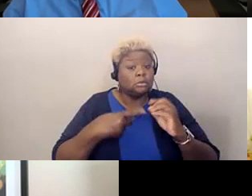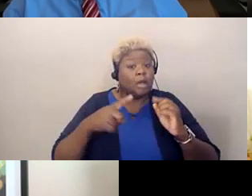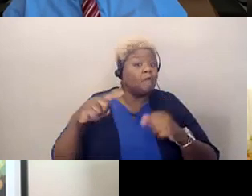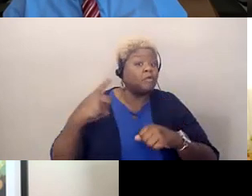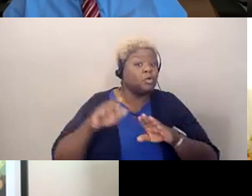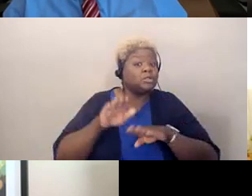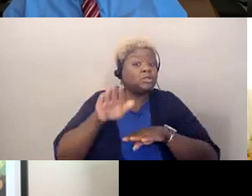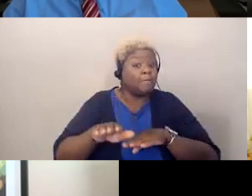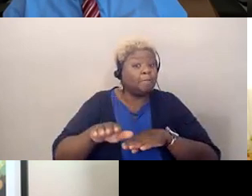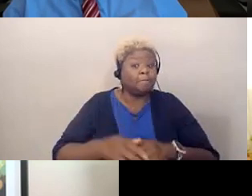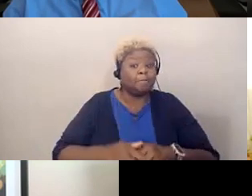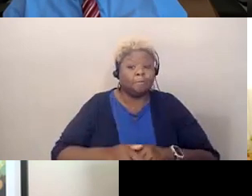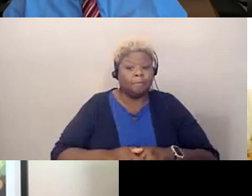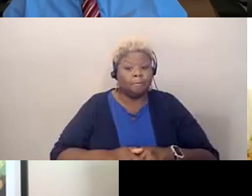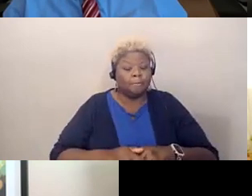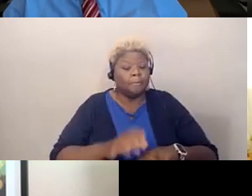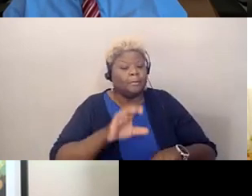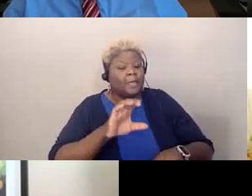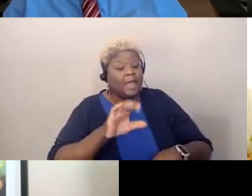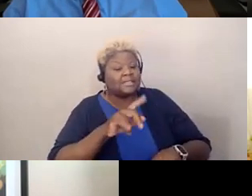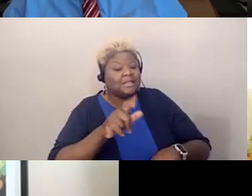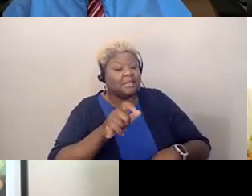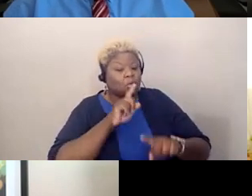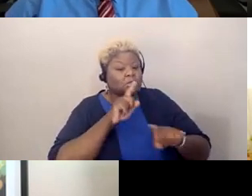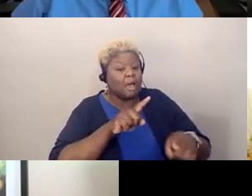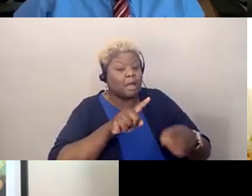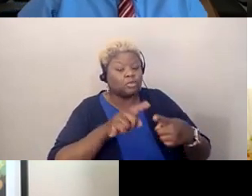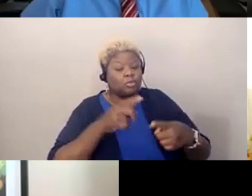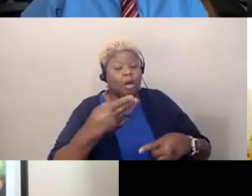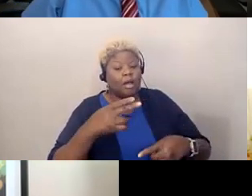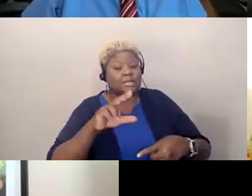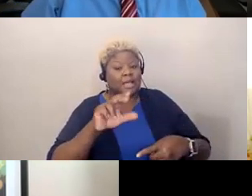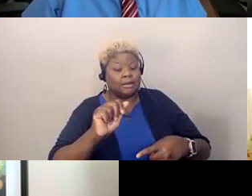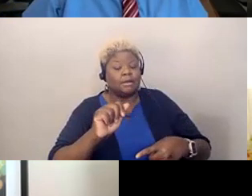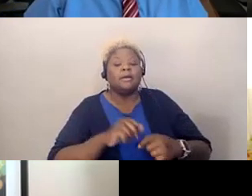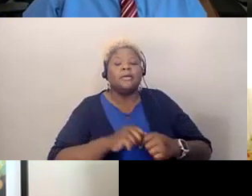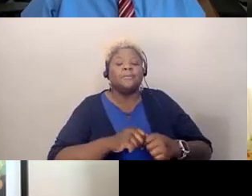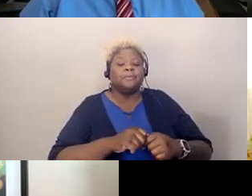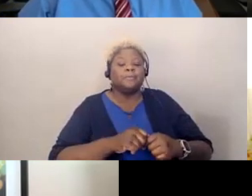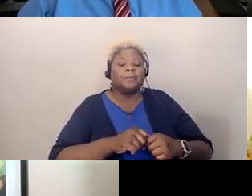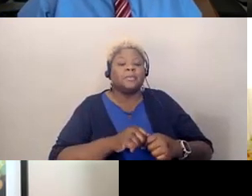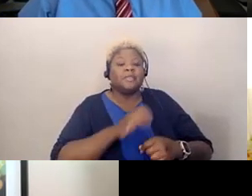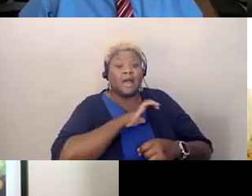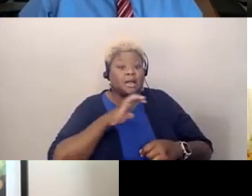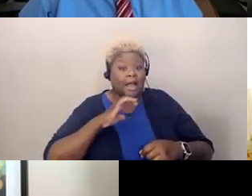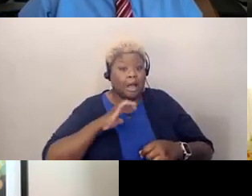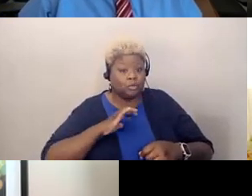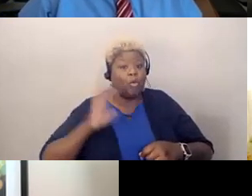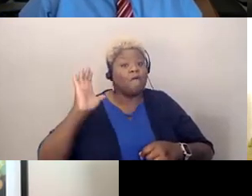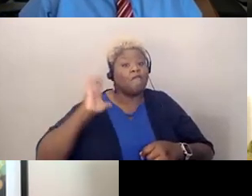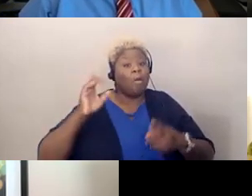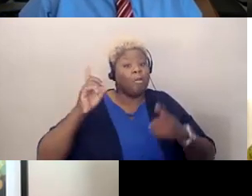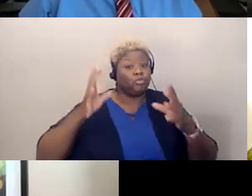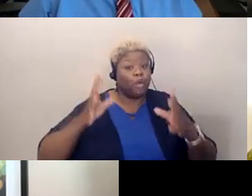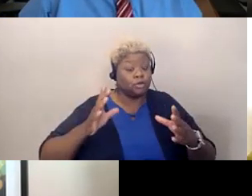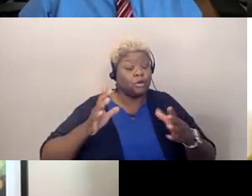first step. Well, and I would tell you that in response to Hacienda, because the council and Erica McFadden in particular, our former executive director, really led